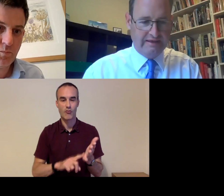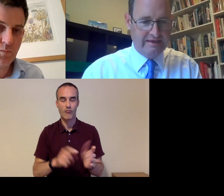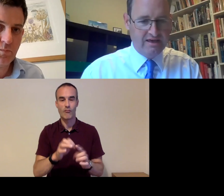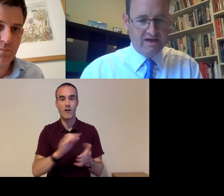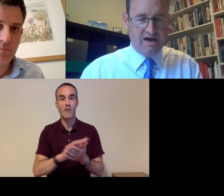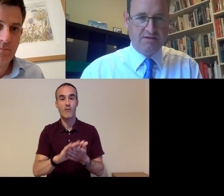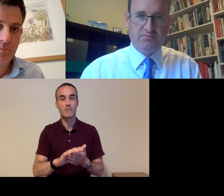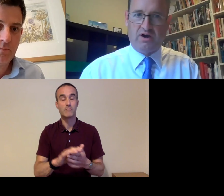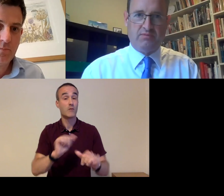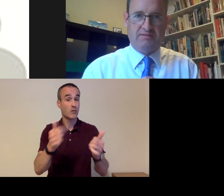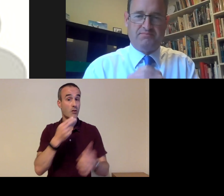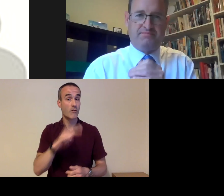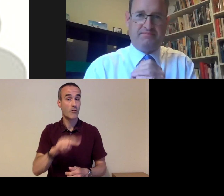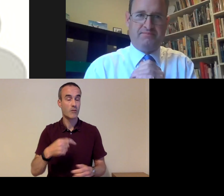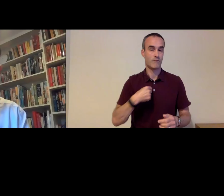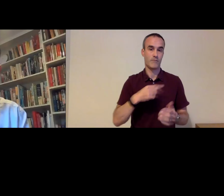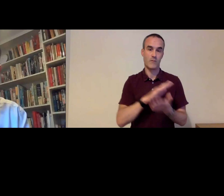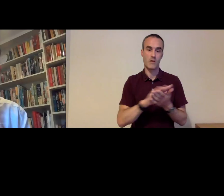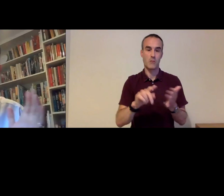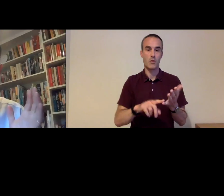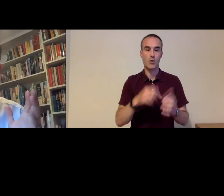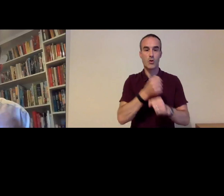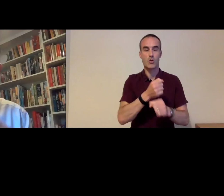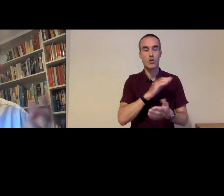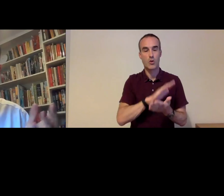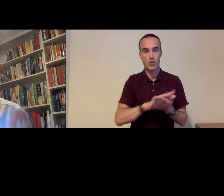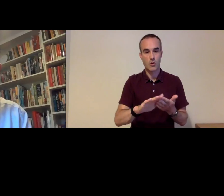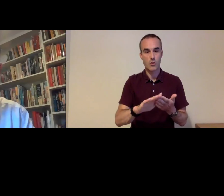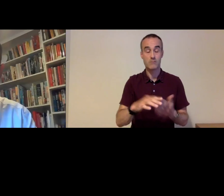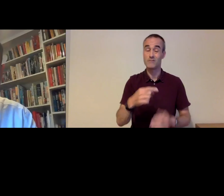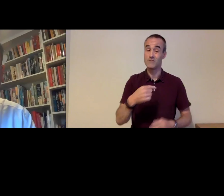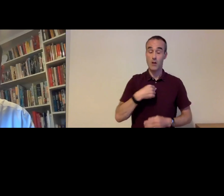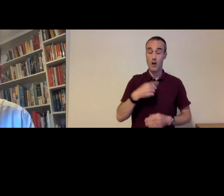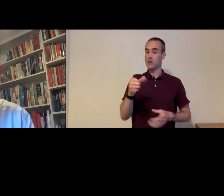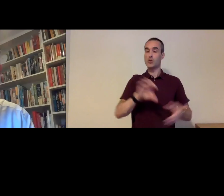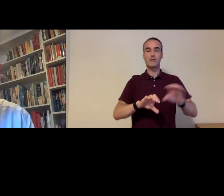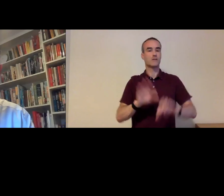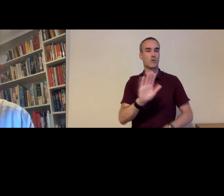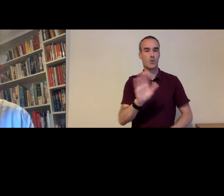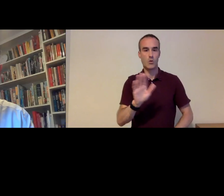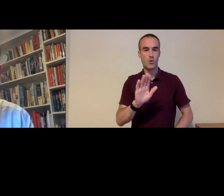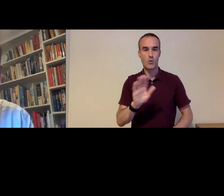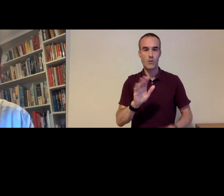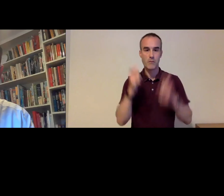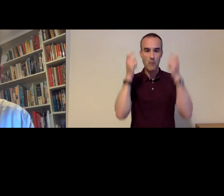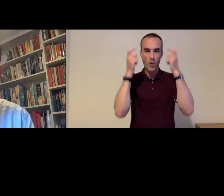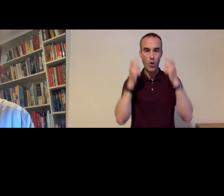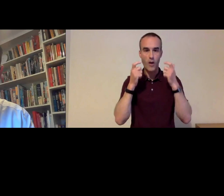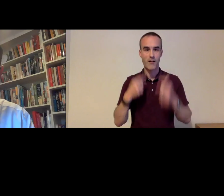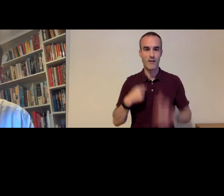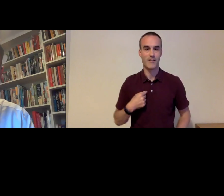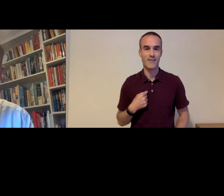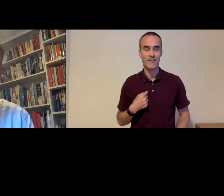Hugh. I'm not a scientist, I'm a lawyer. The work I deal with is buying and